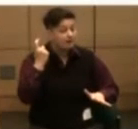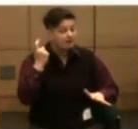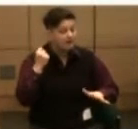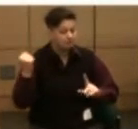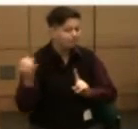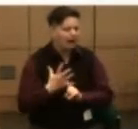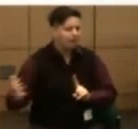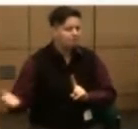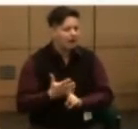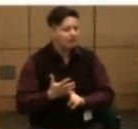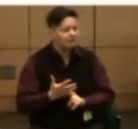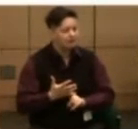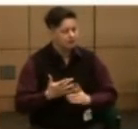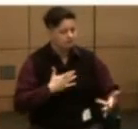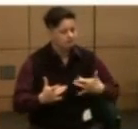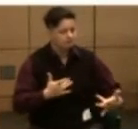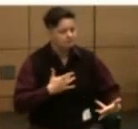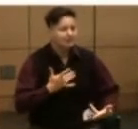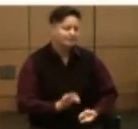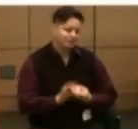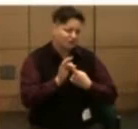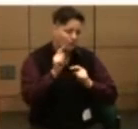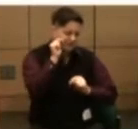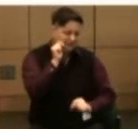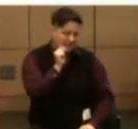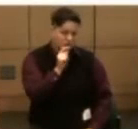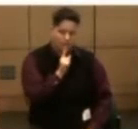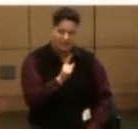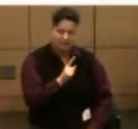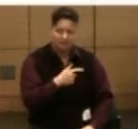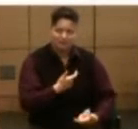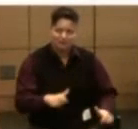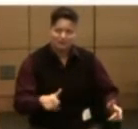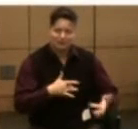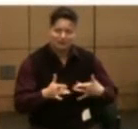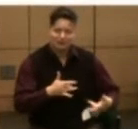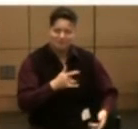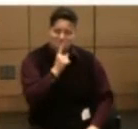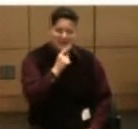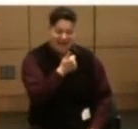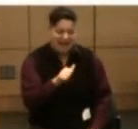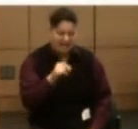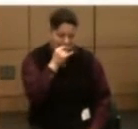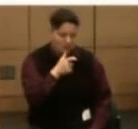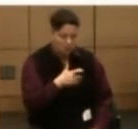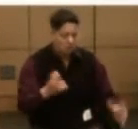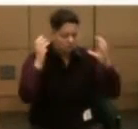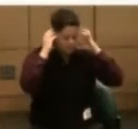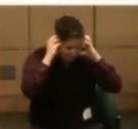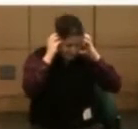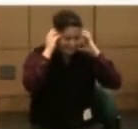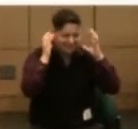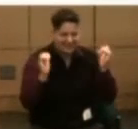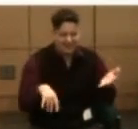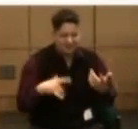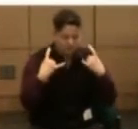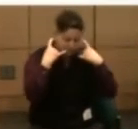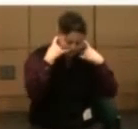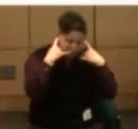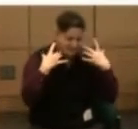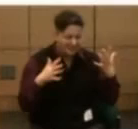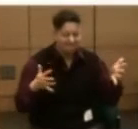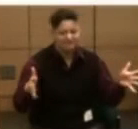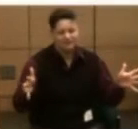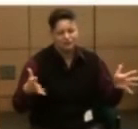especially in teenagers, or not even teenagers anymore, just any kid who puts on headsets and earbuds, that is